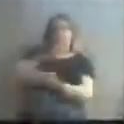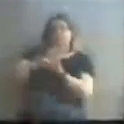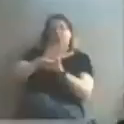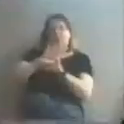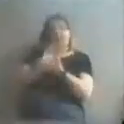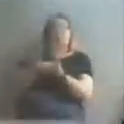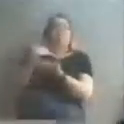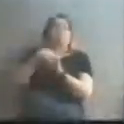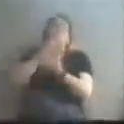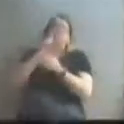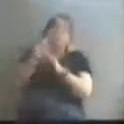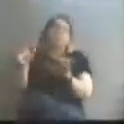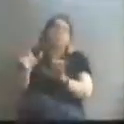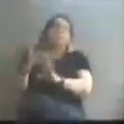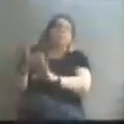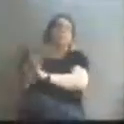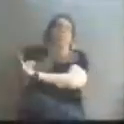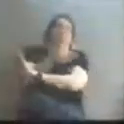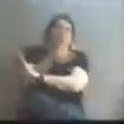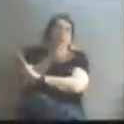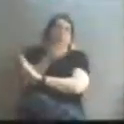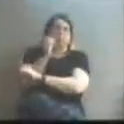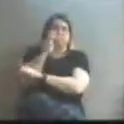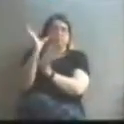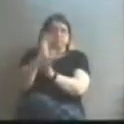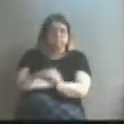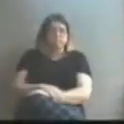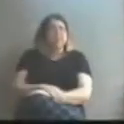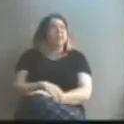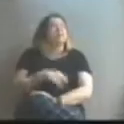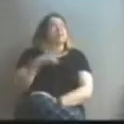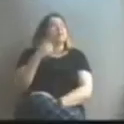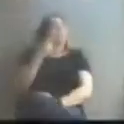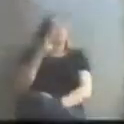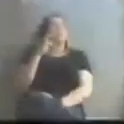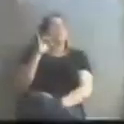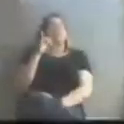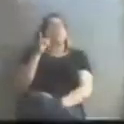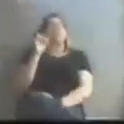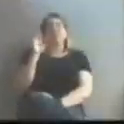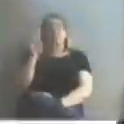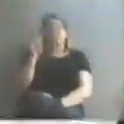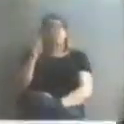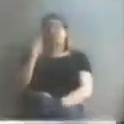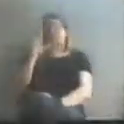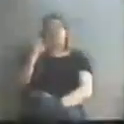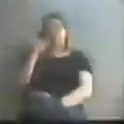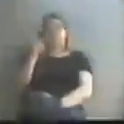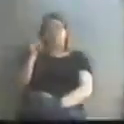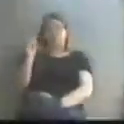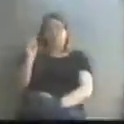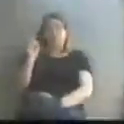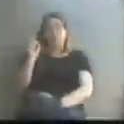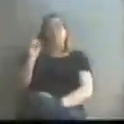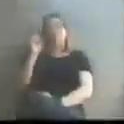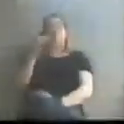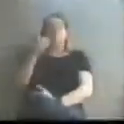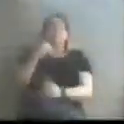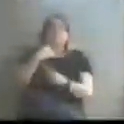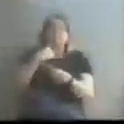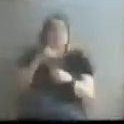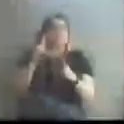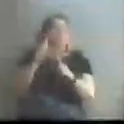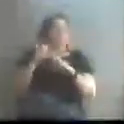again being proactive. The Hilliard Lions Excellence Award was on April